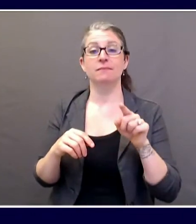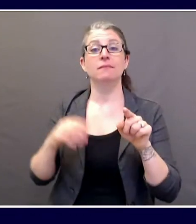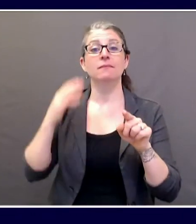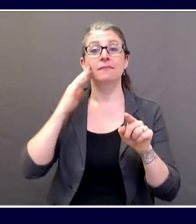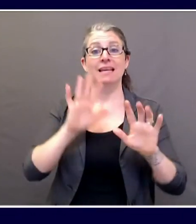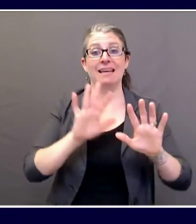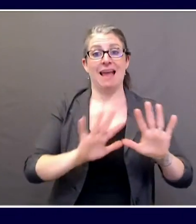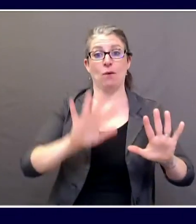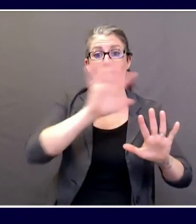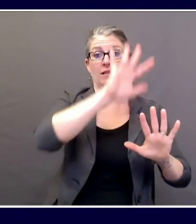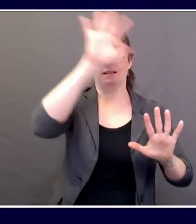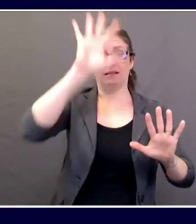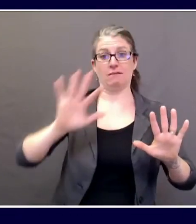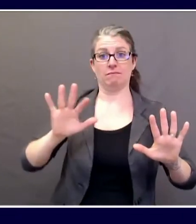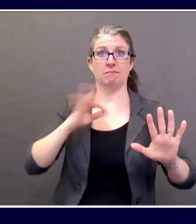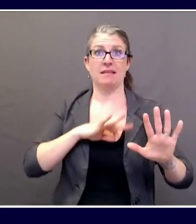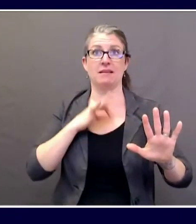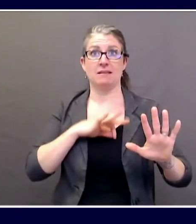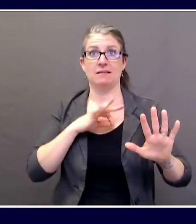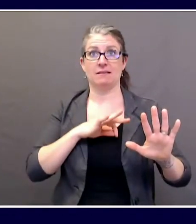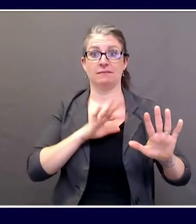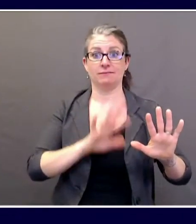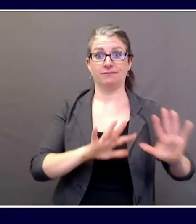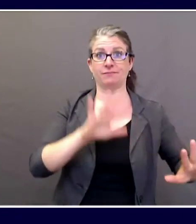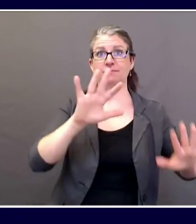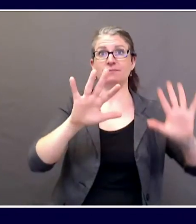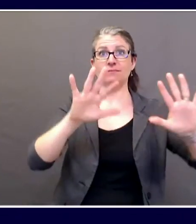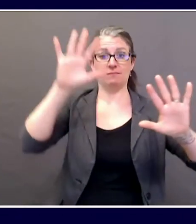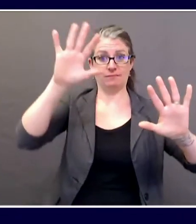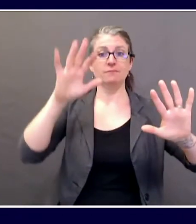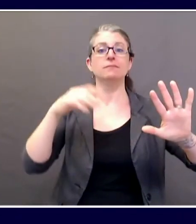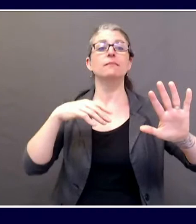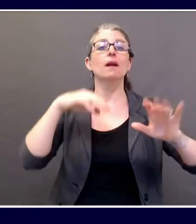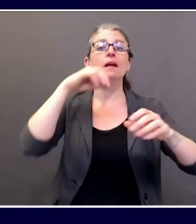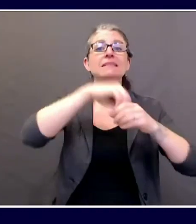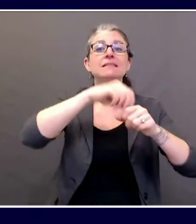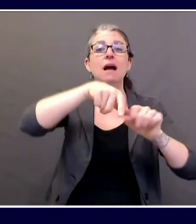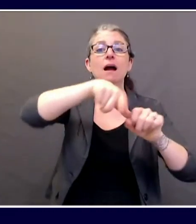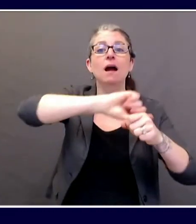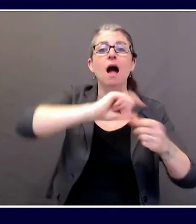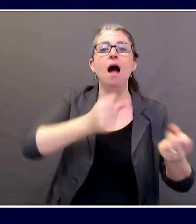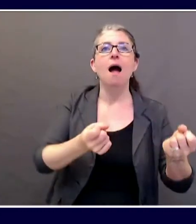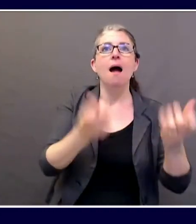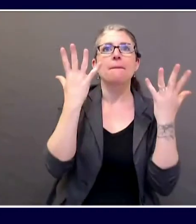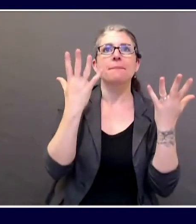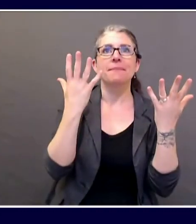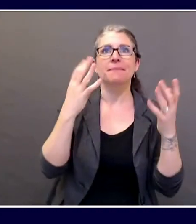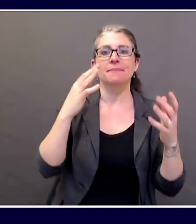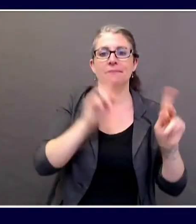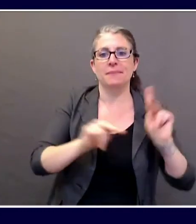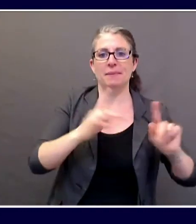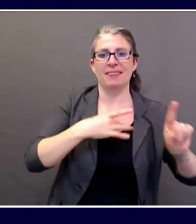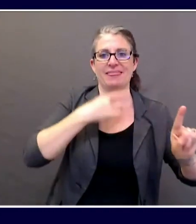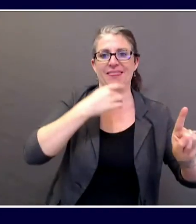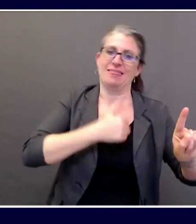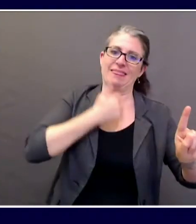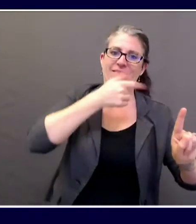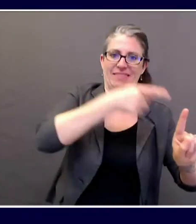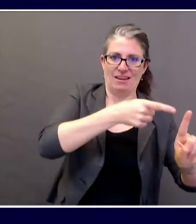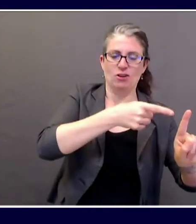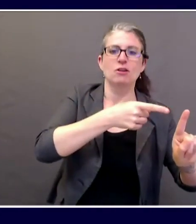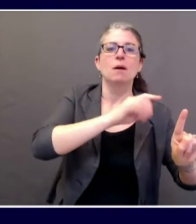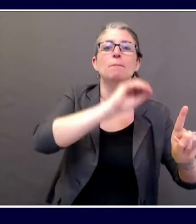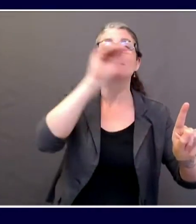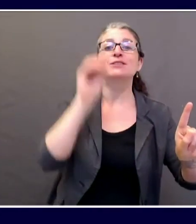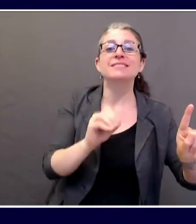their vaccination series. Leading the pack right now is Washington County, followed very closely behind by Aroostook and then Lincoln County.